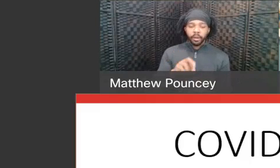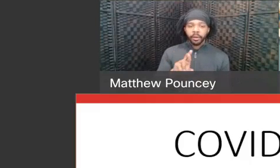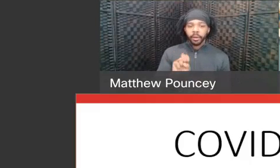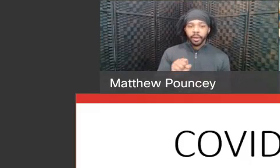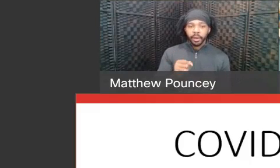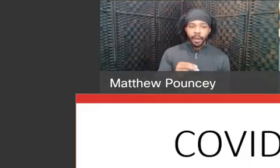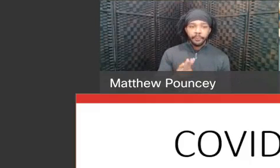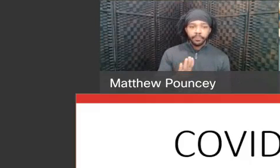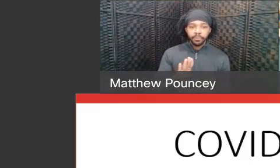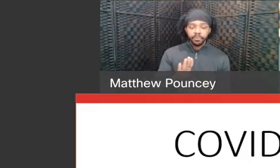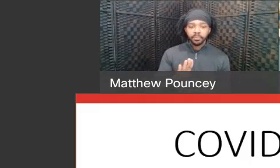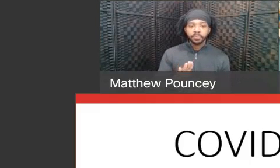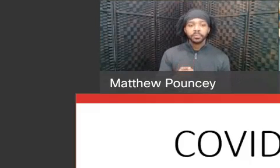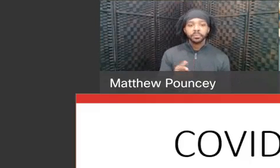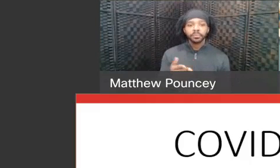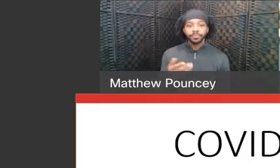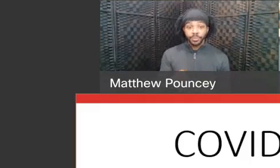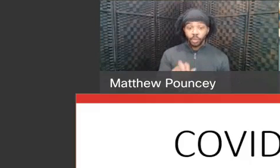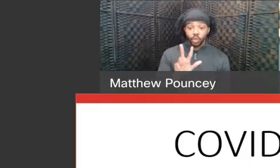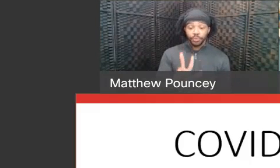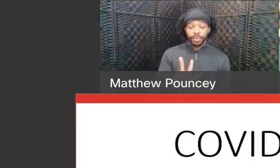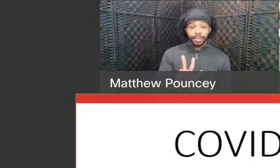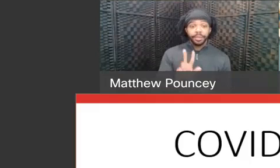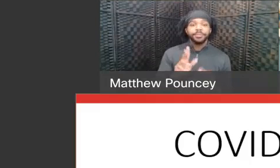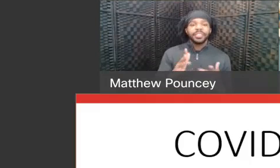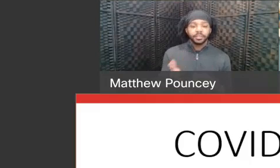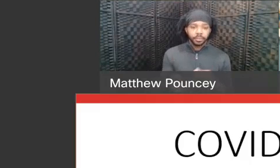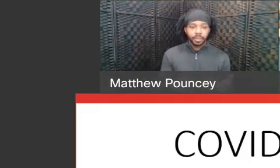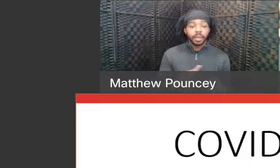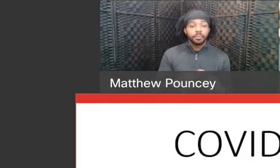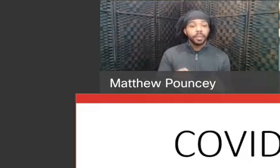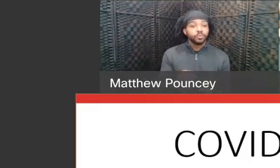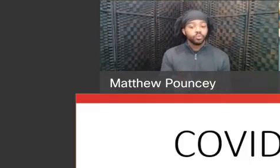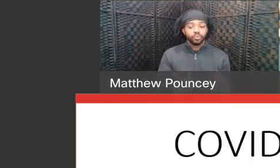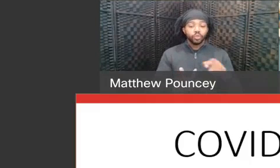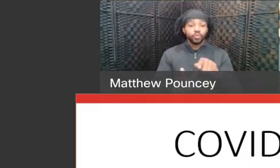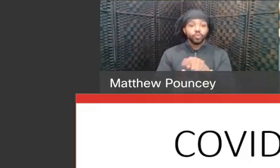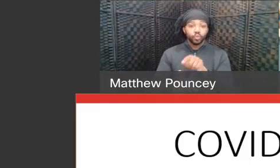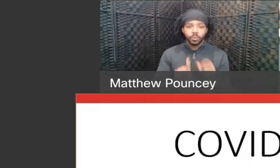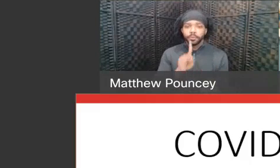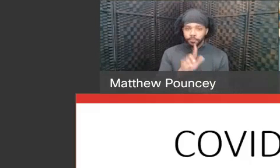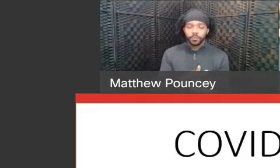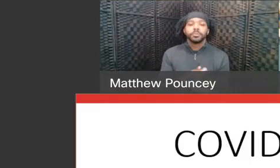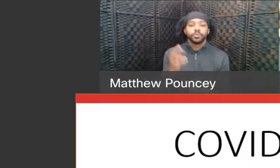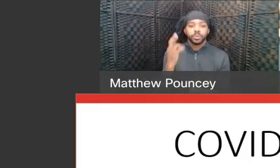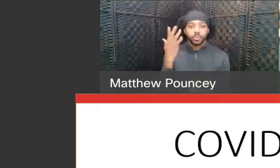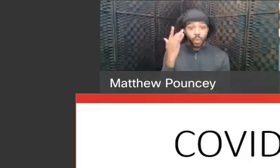habilitation placements. 3 of those people have died, but only 2 are confirmed as COVID-related deaths,